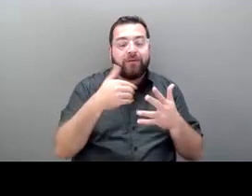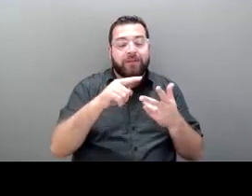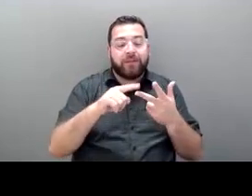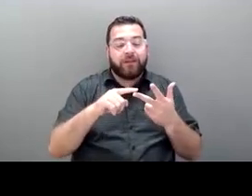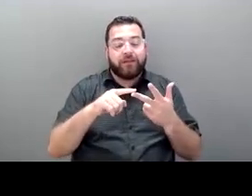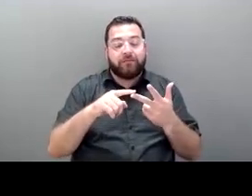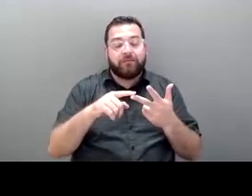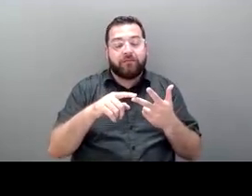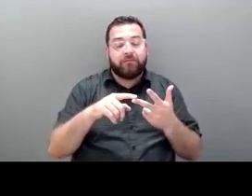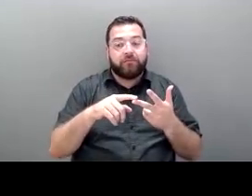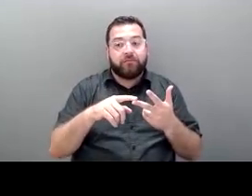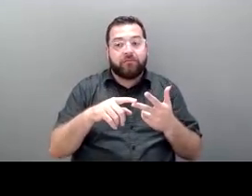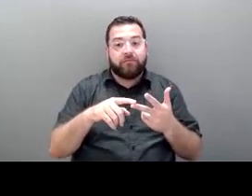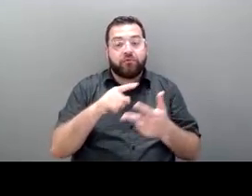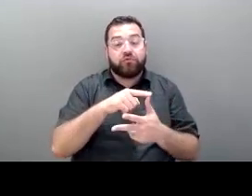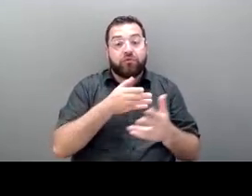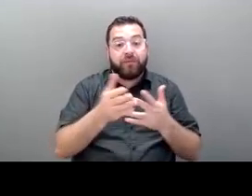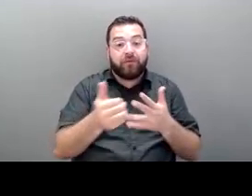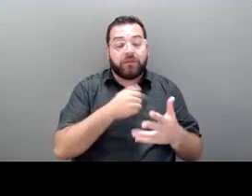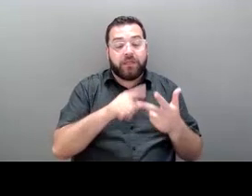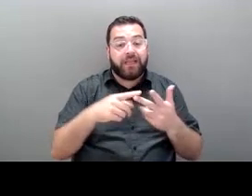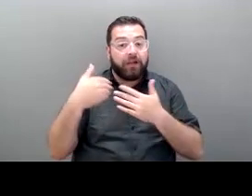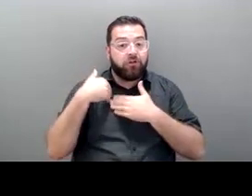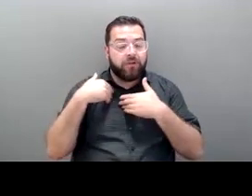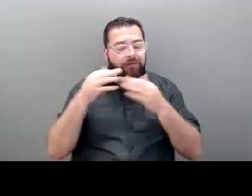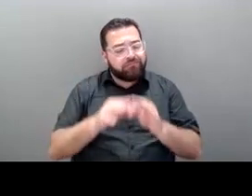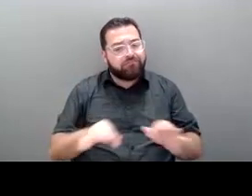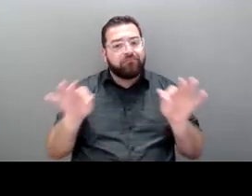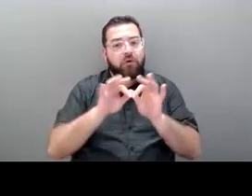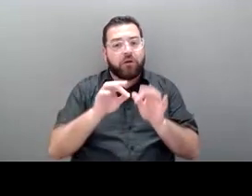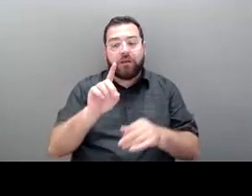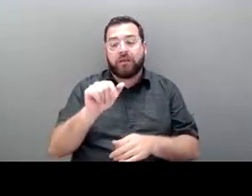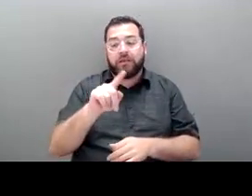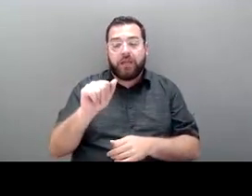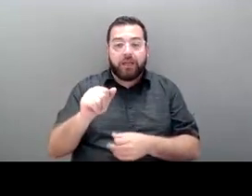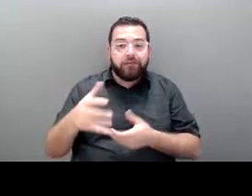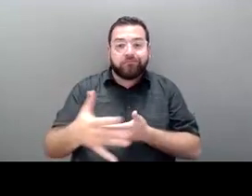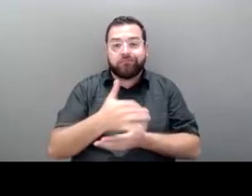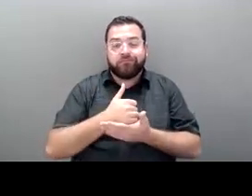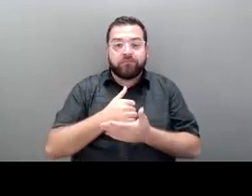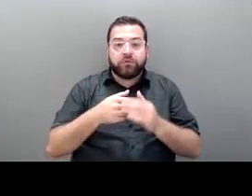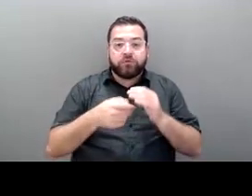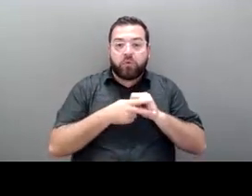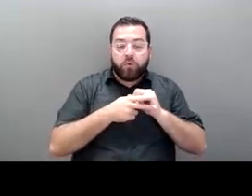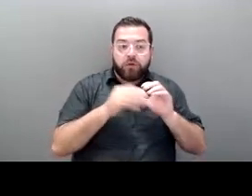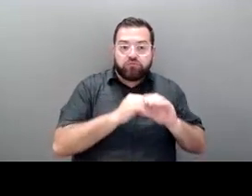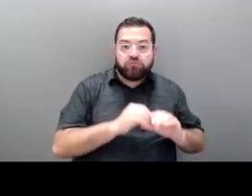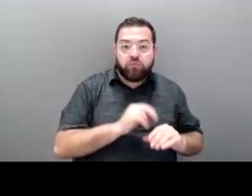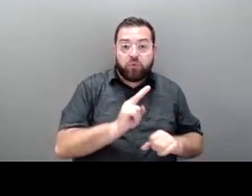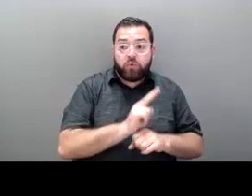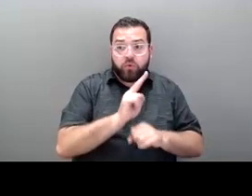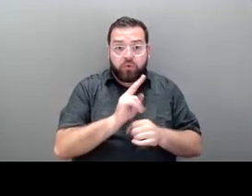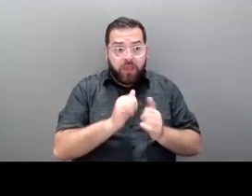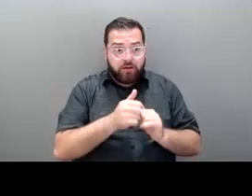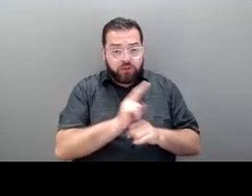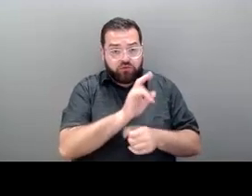important. Data collection, storage, usage, all kinds of privacy compliance issues.